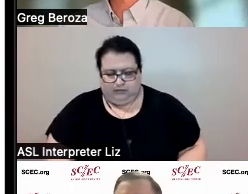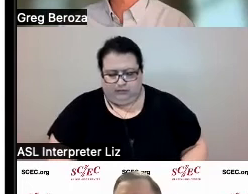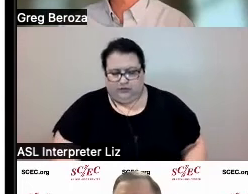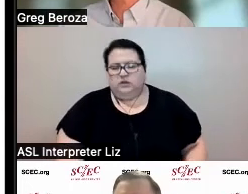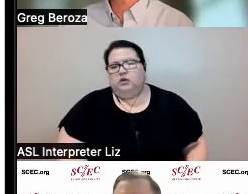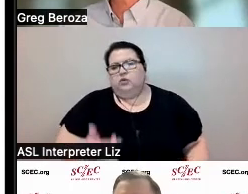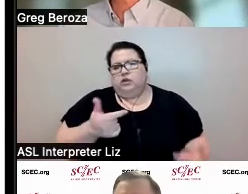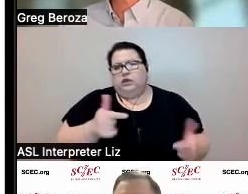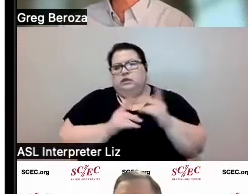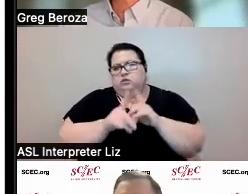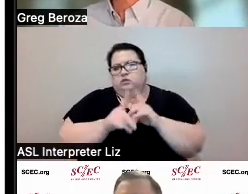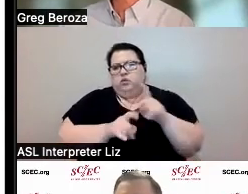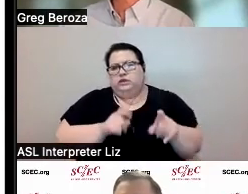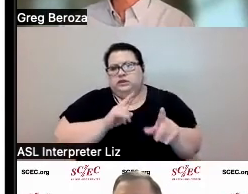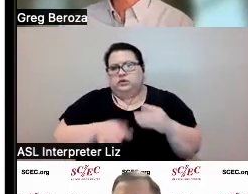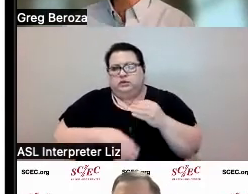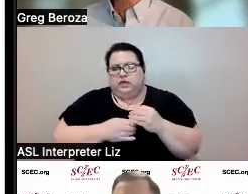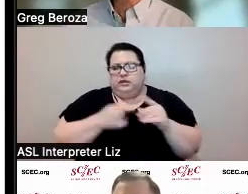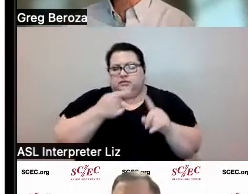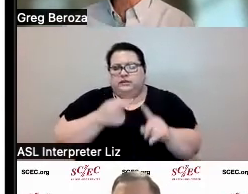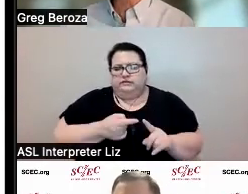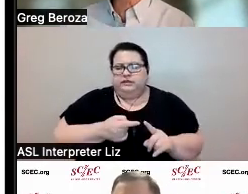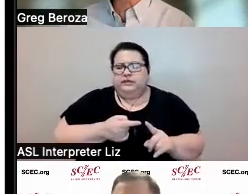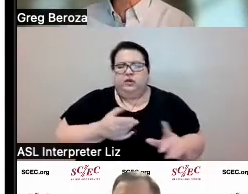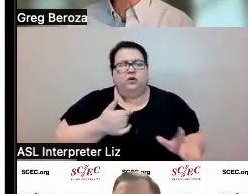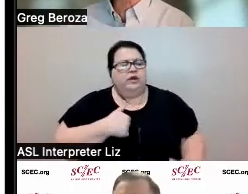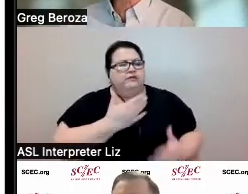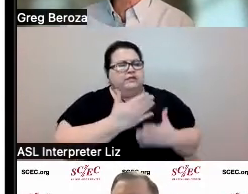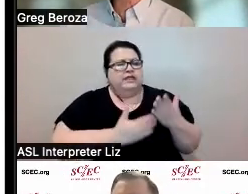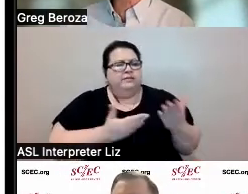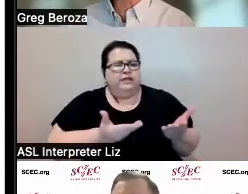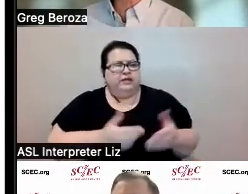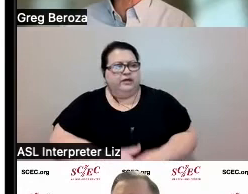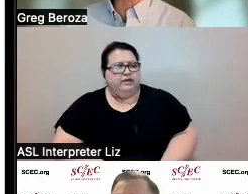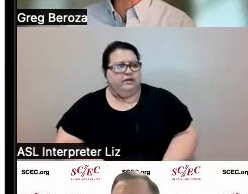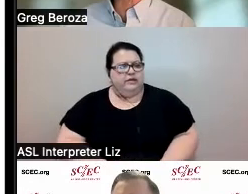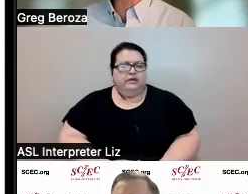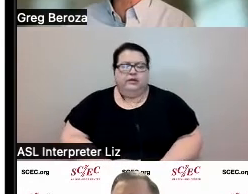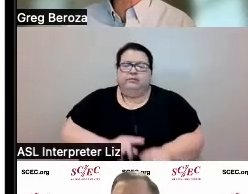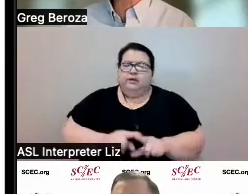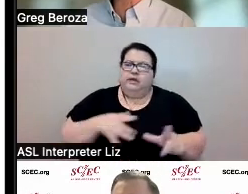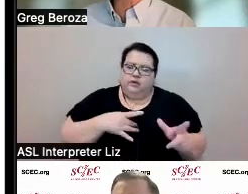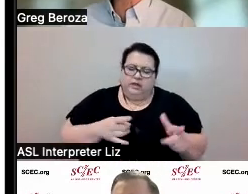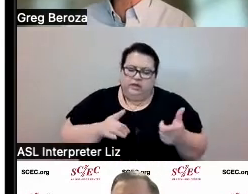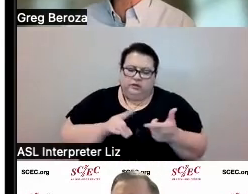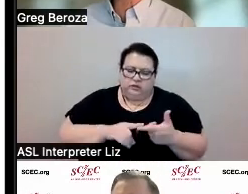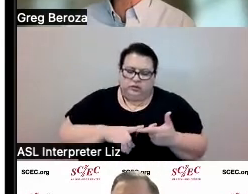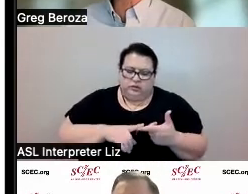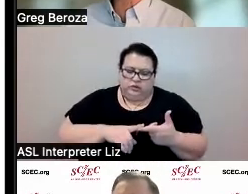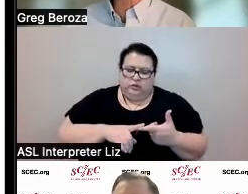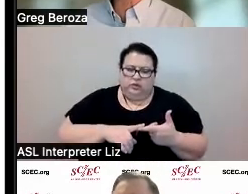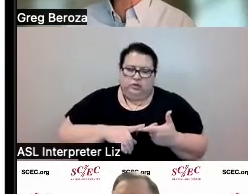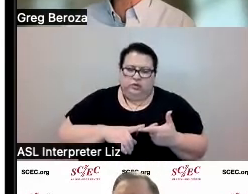allow some questions to be added specifically. Oh, yeah, we do have some here. But I would like to, let's just start